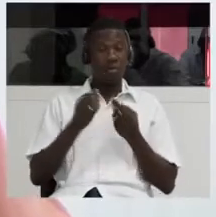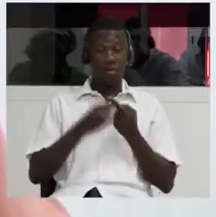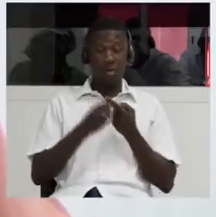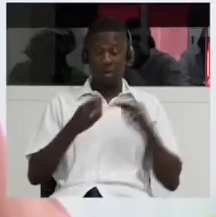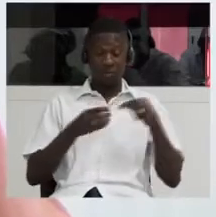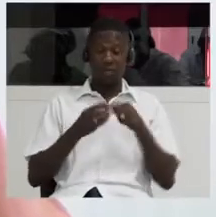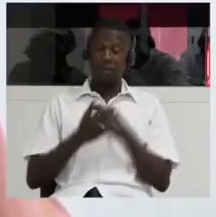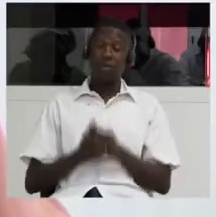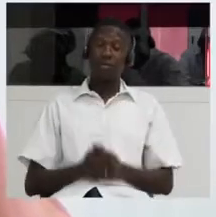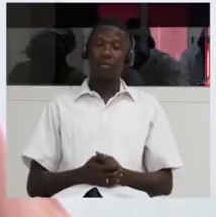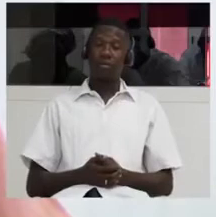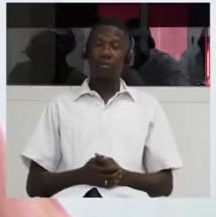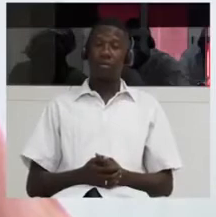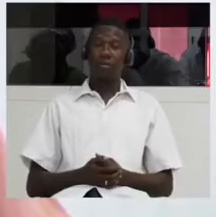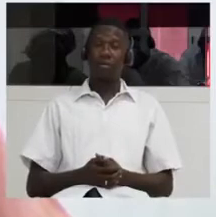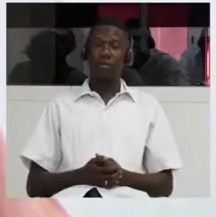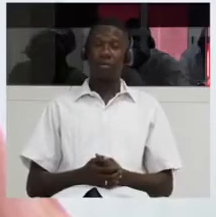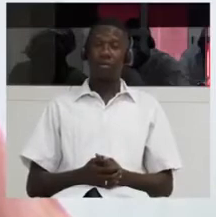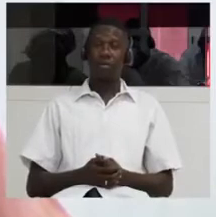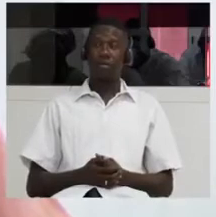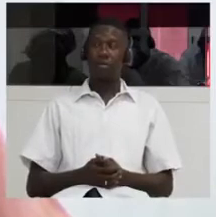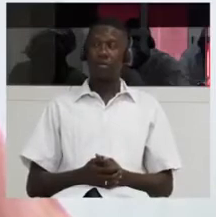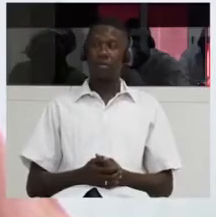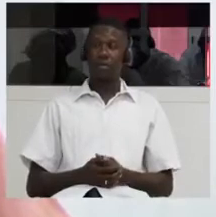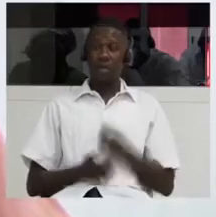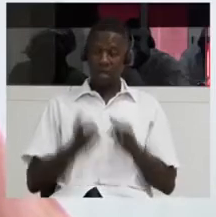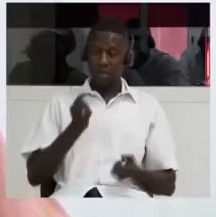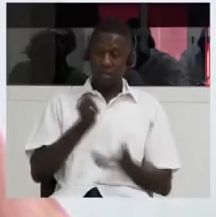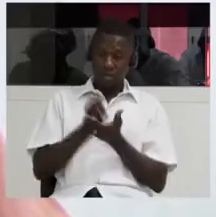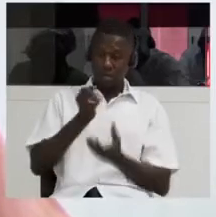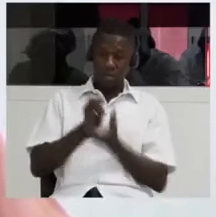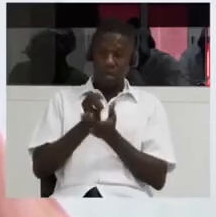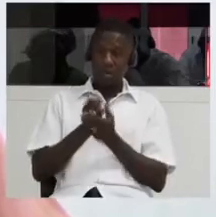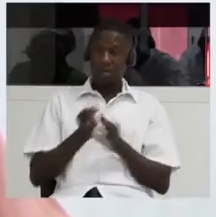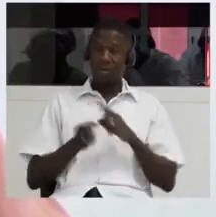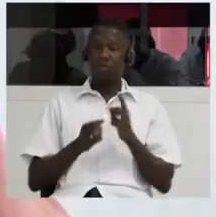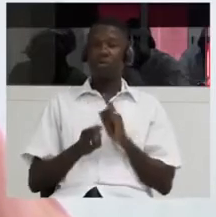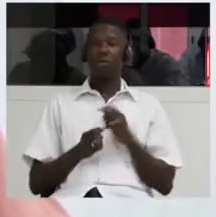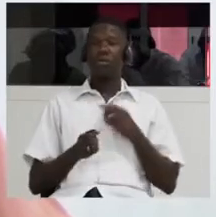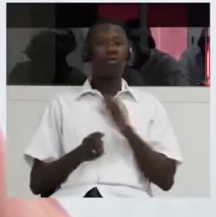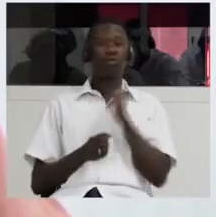And the magazine? No, this doesn't use a magazine. It uses drums. You call it drums.